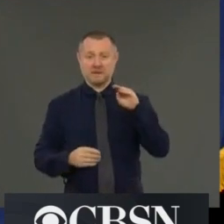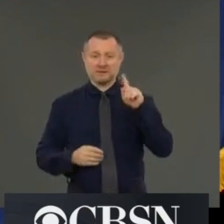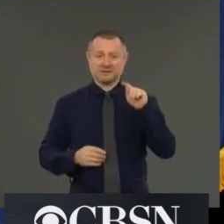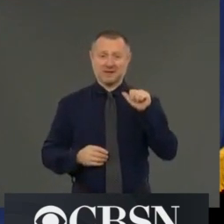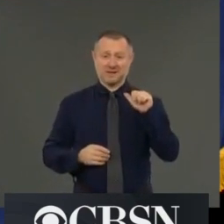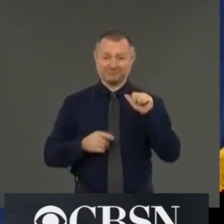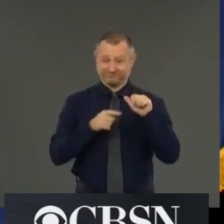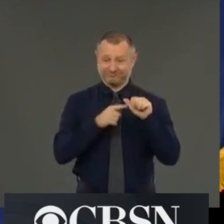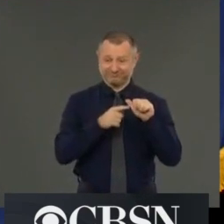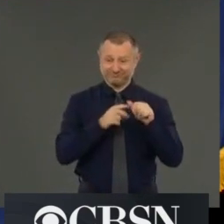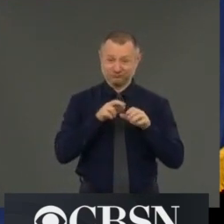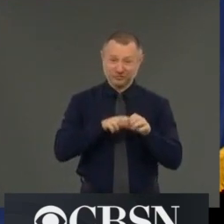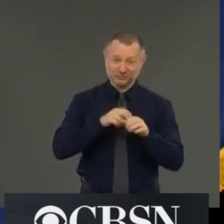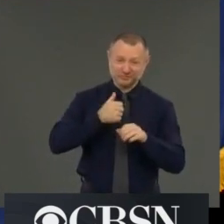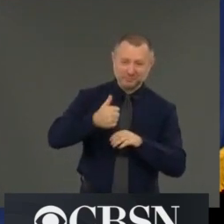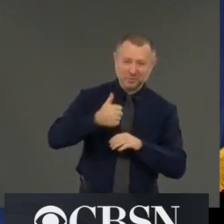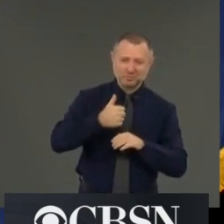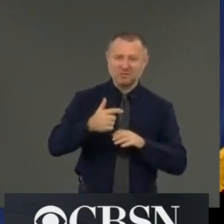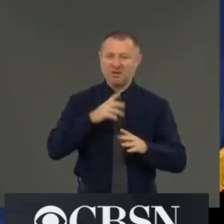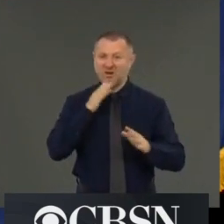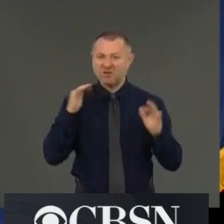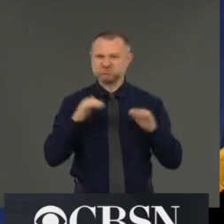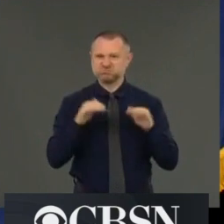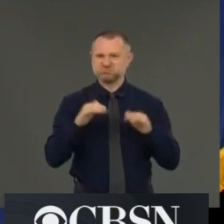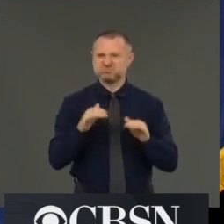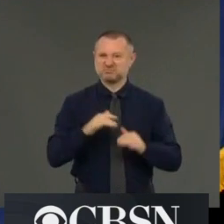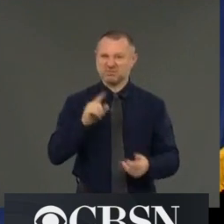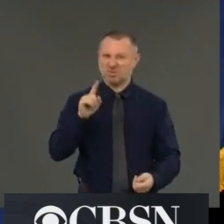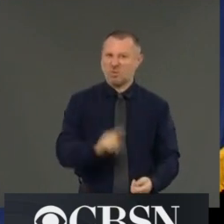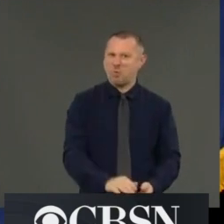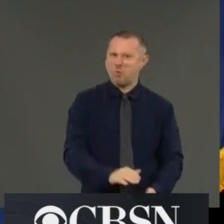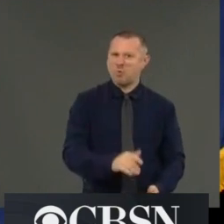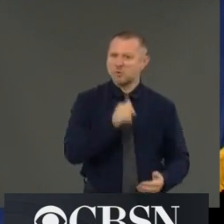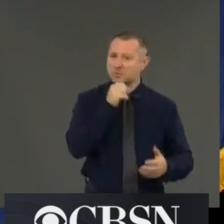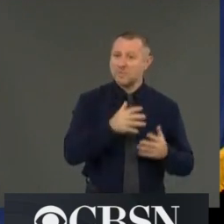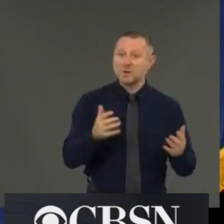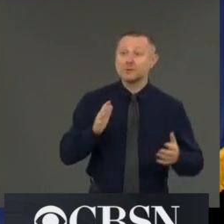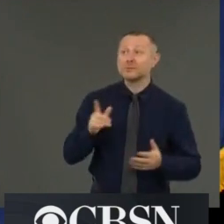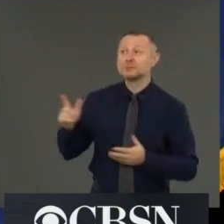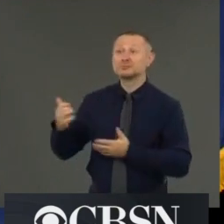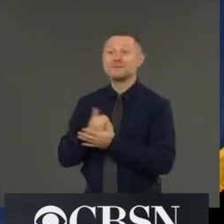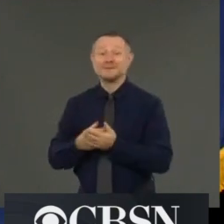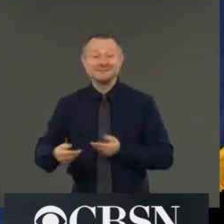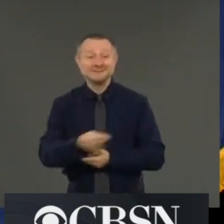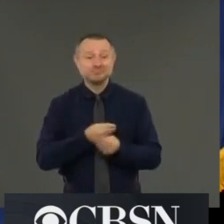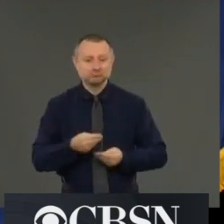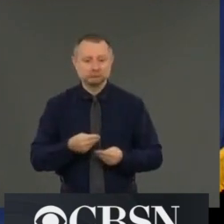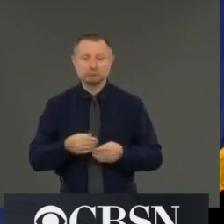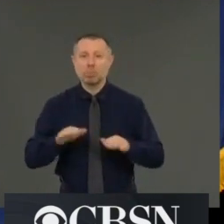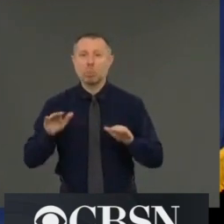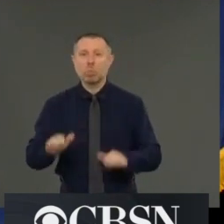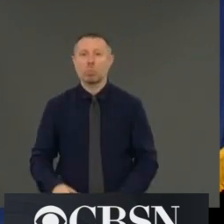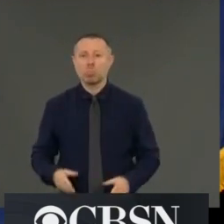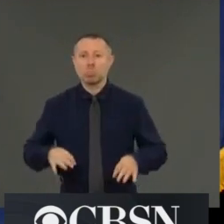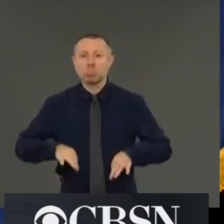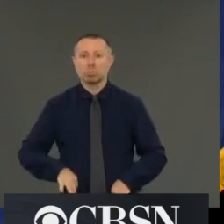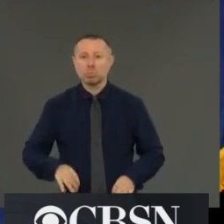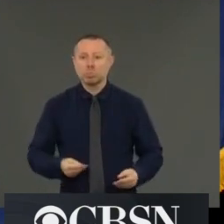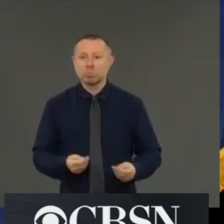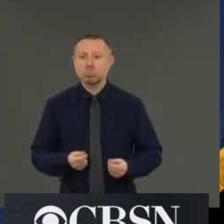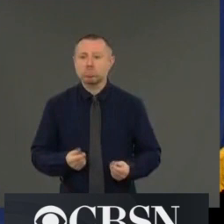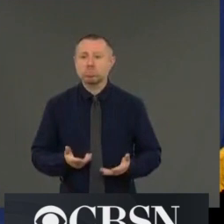still is down dramatically. That means their revenues are down dramatically. Their costs have not been